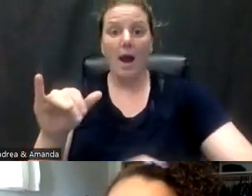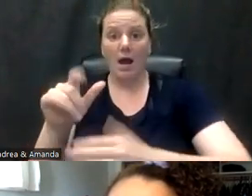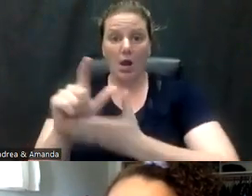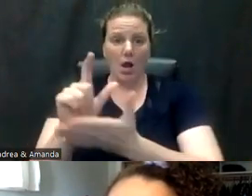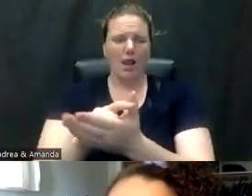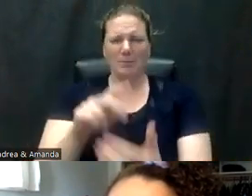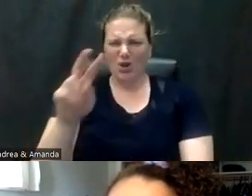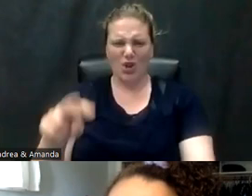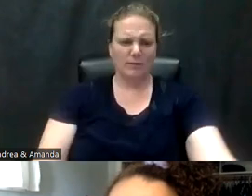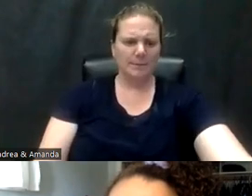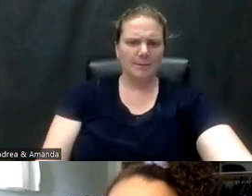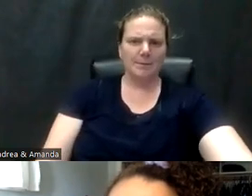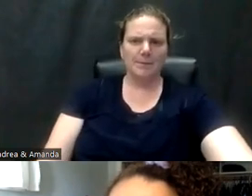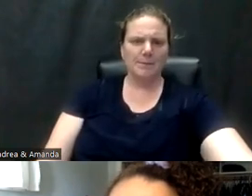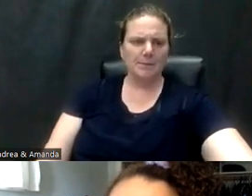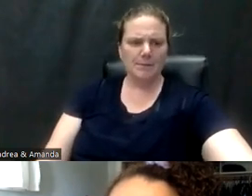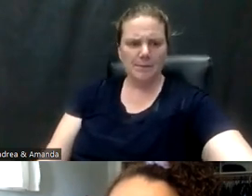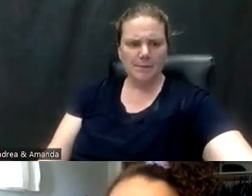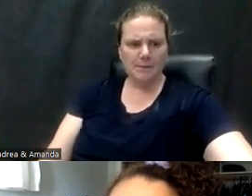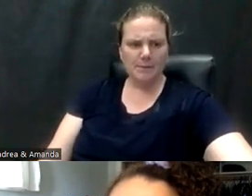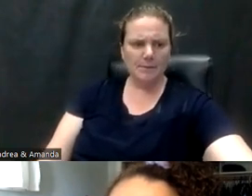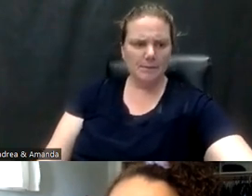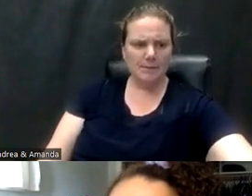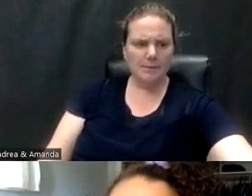let me look real quick. I got some notes.